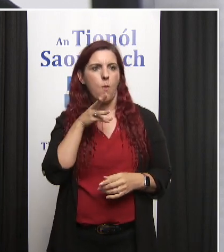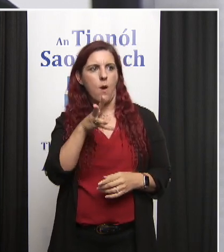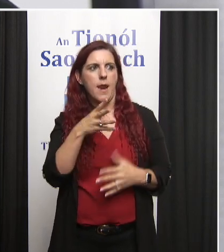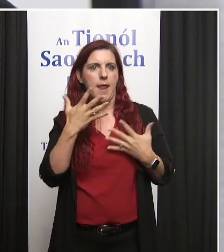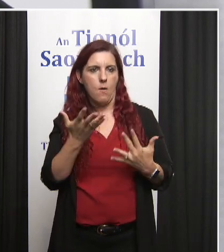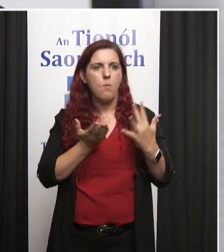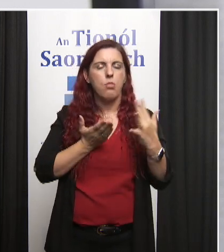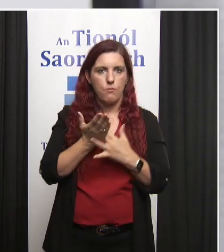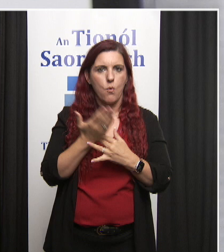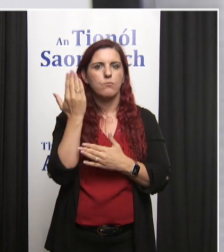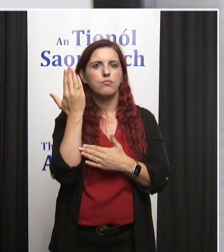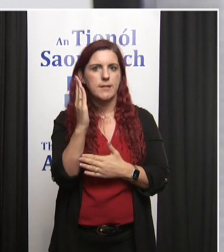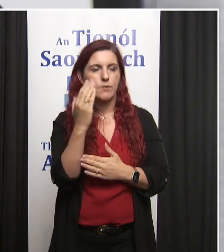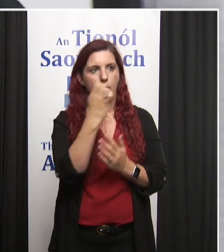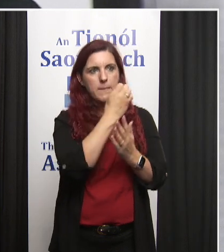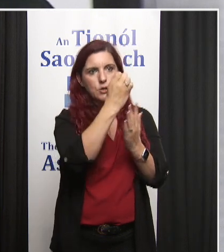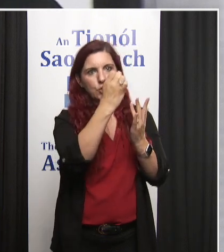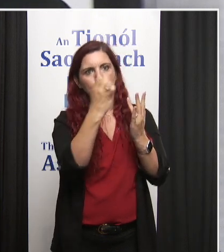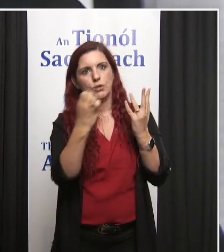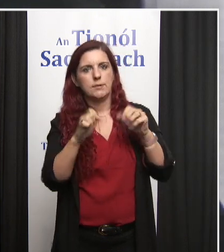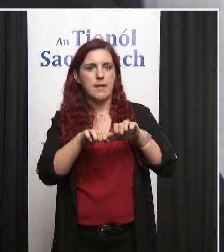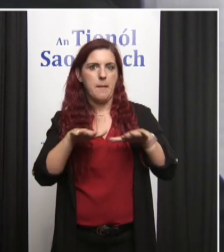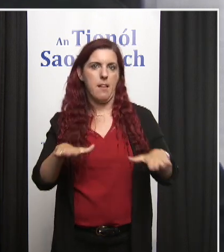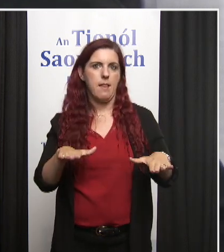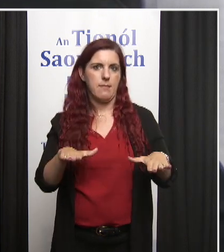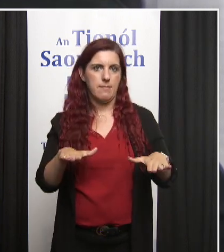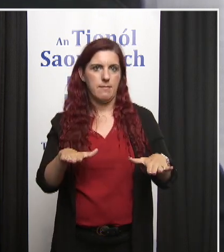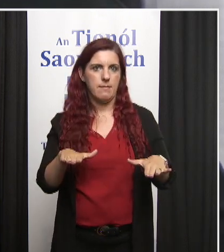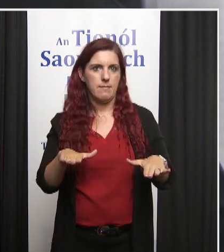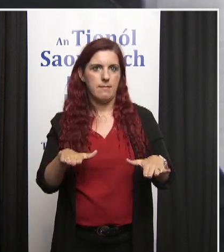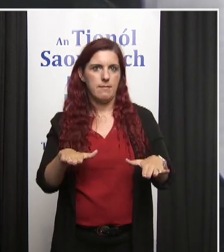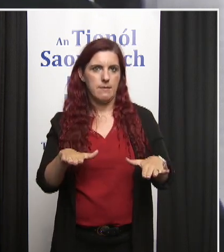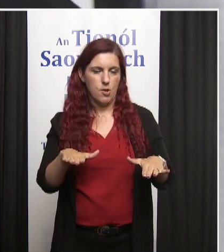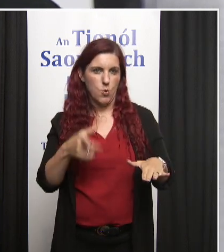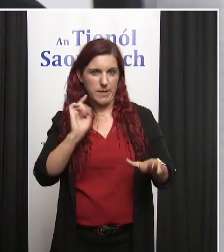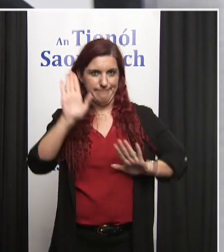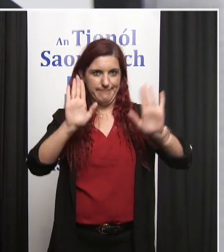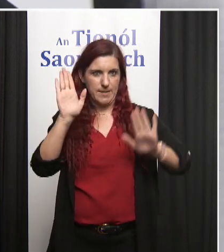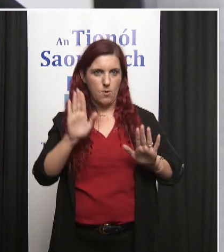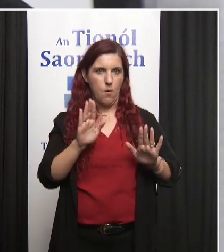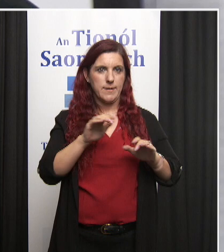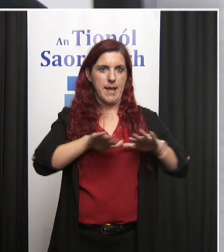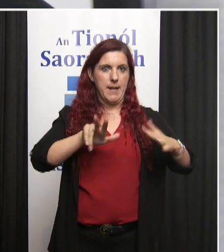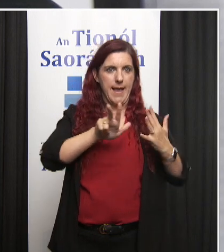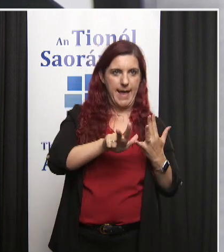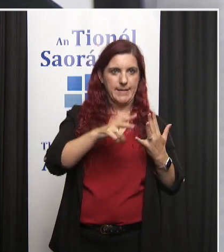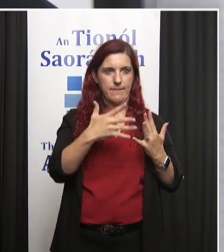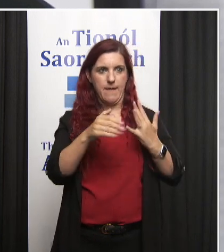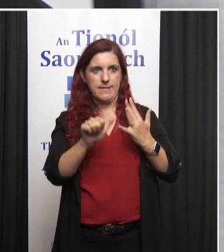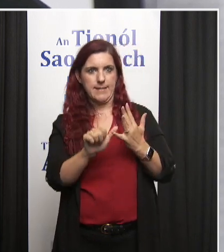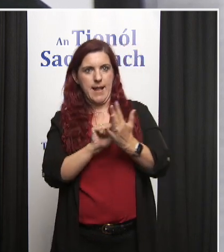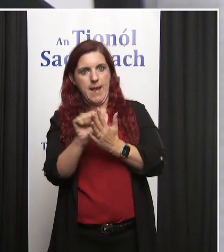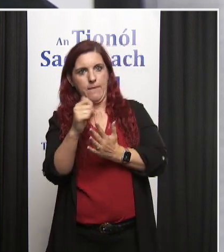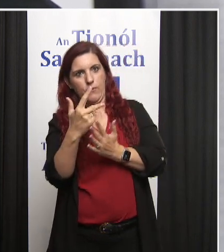the presentation from each table in this order as you have put your hands up. So it's 8, 5, 6, 11, 3, 9,